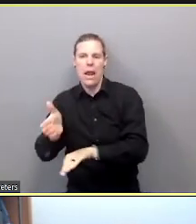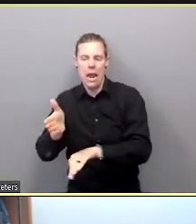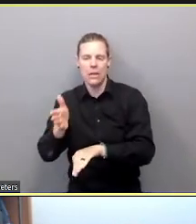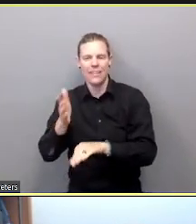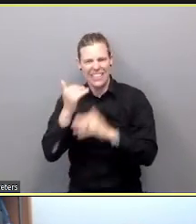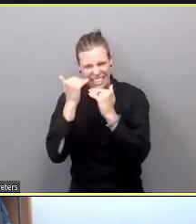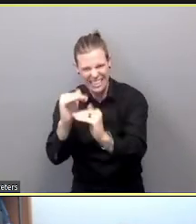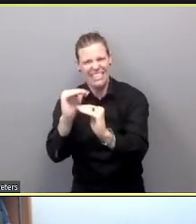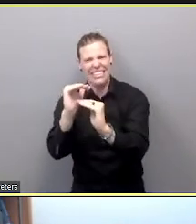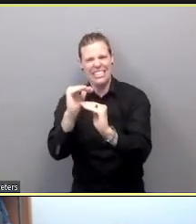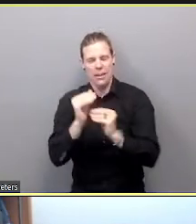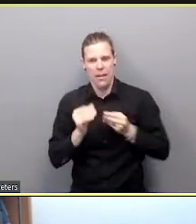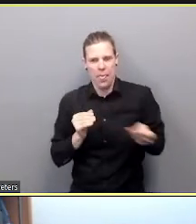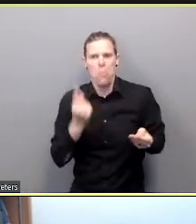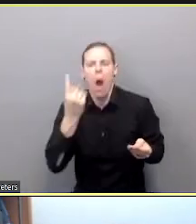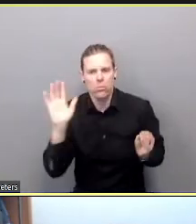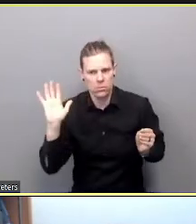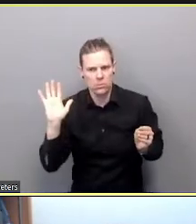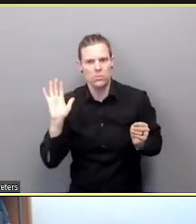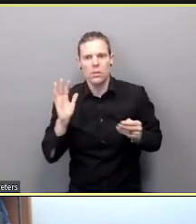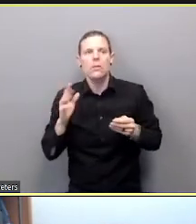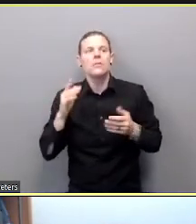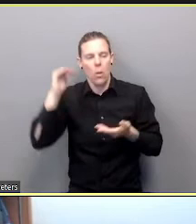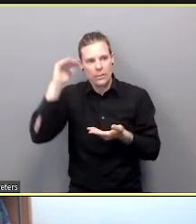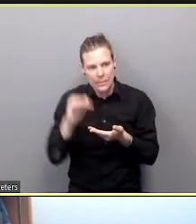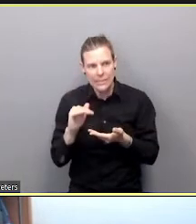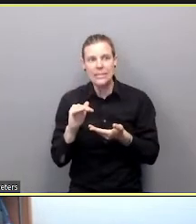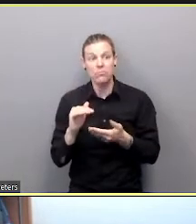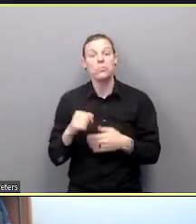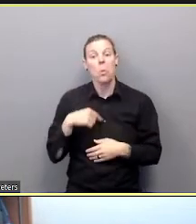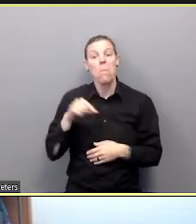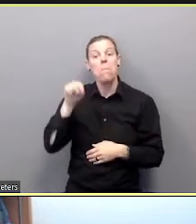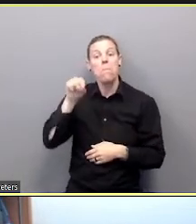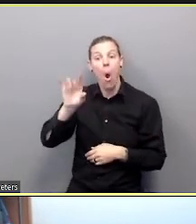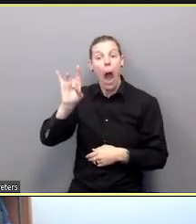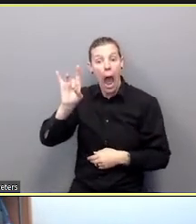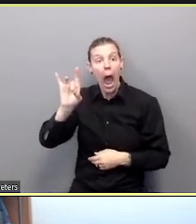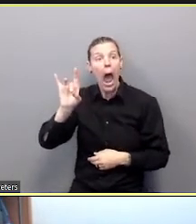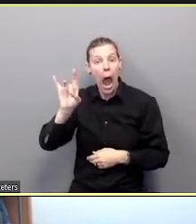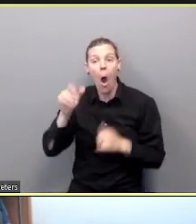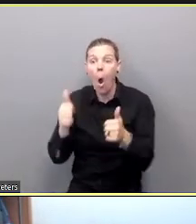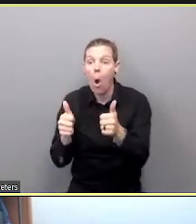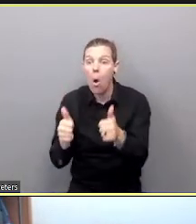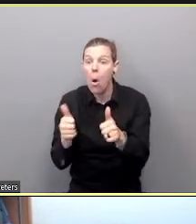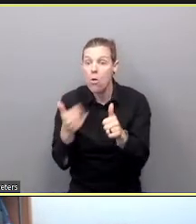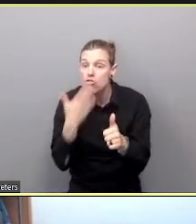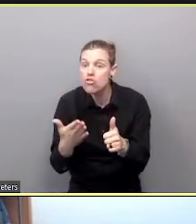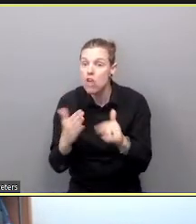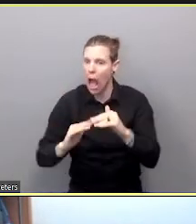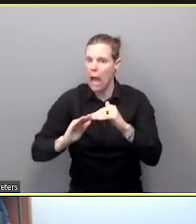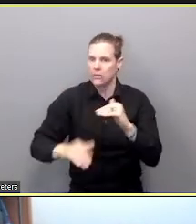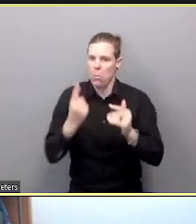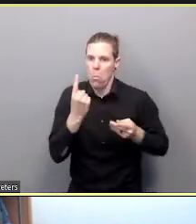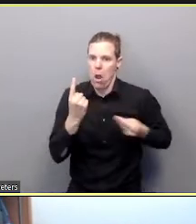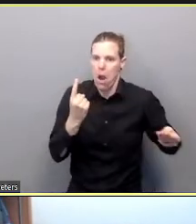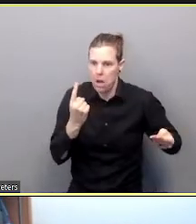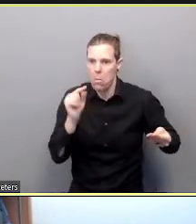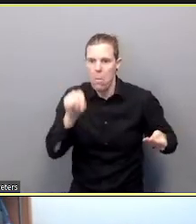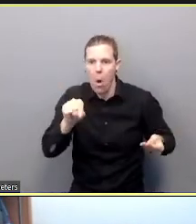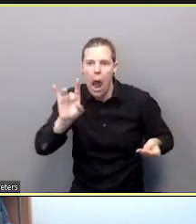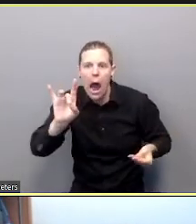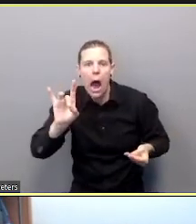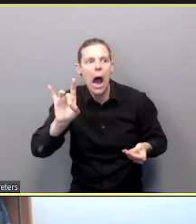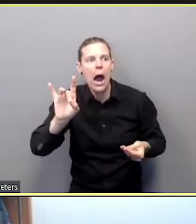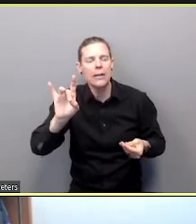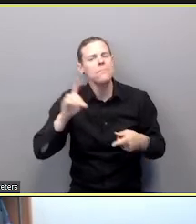optimism, but case rates still remain so elevated that is the primary take-home message with what